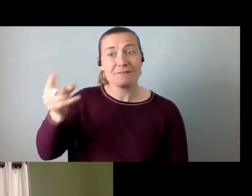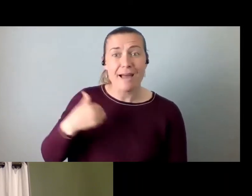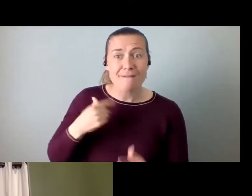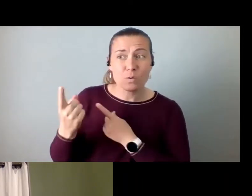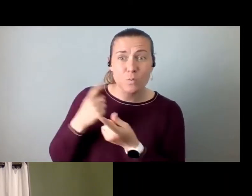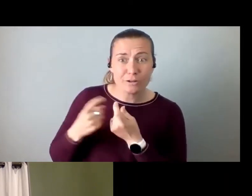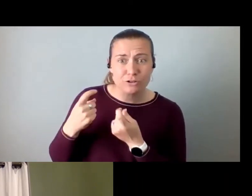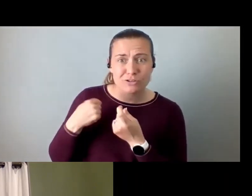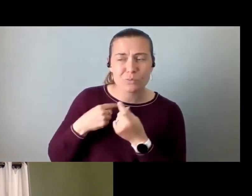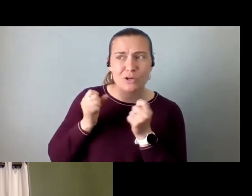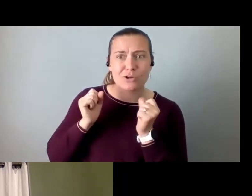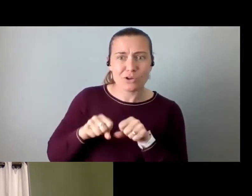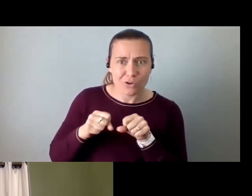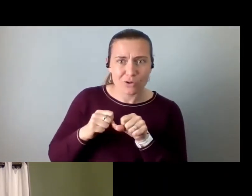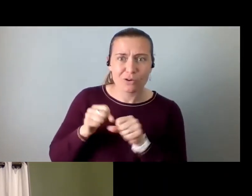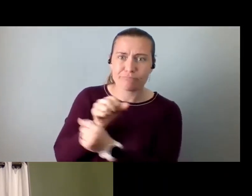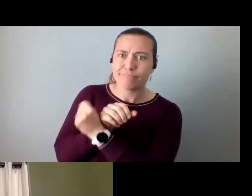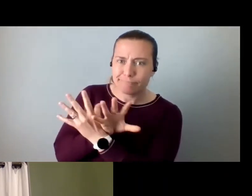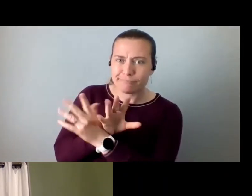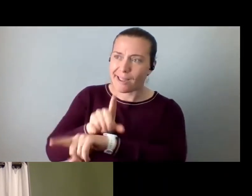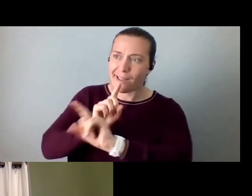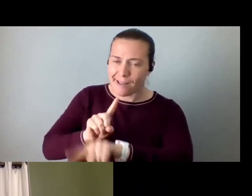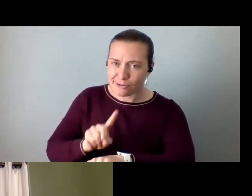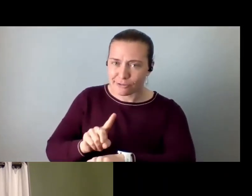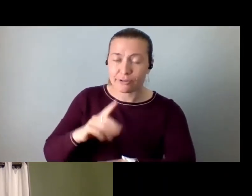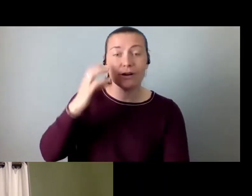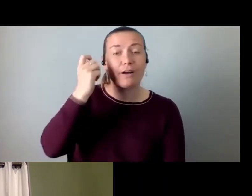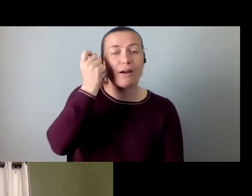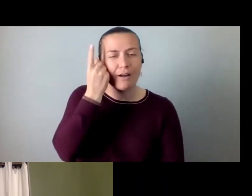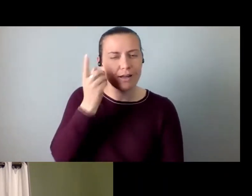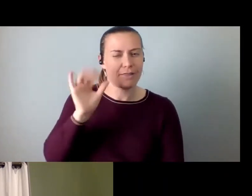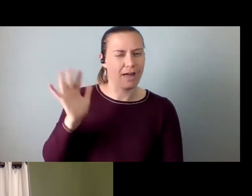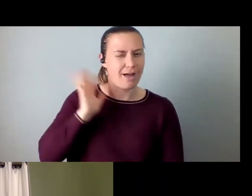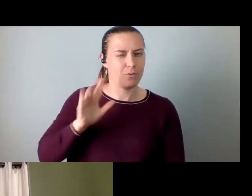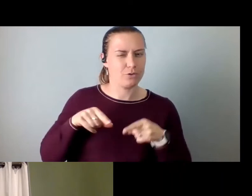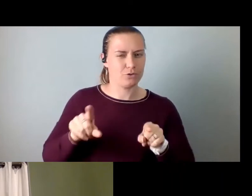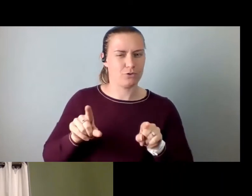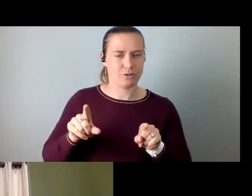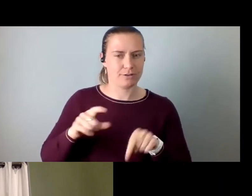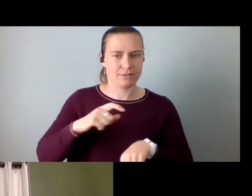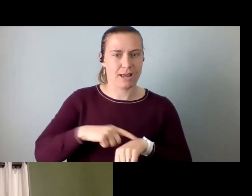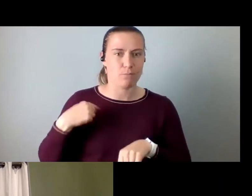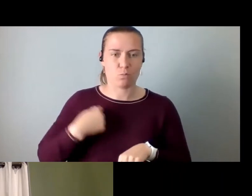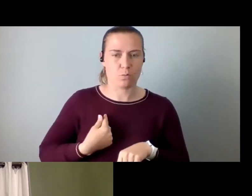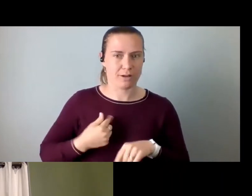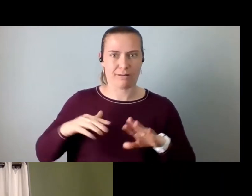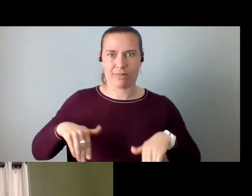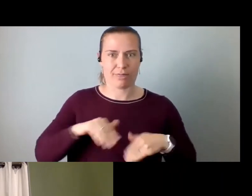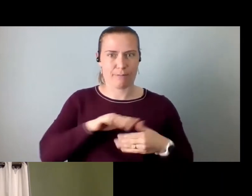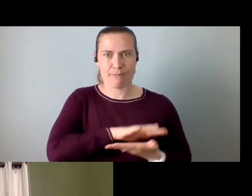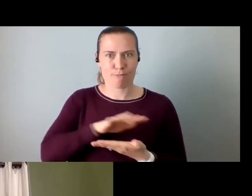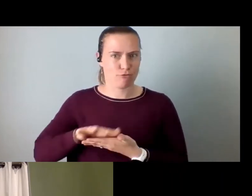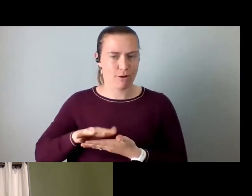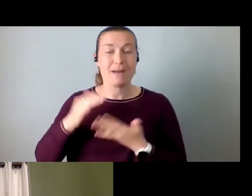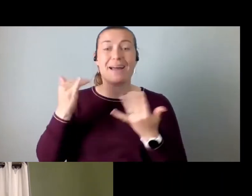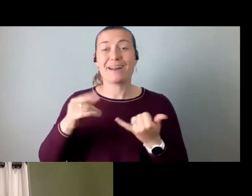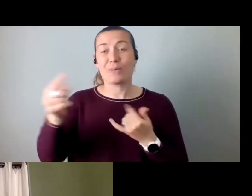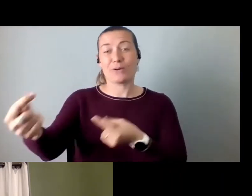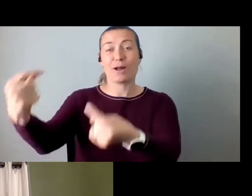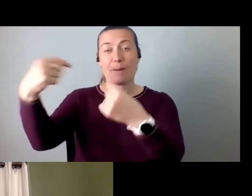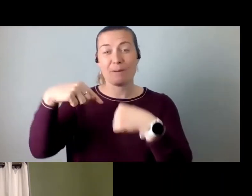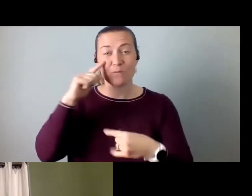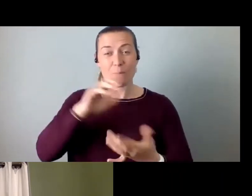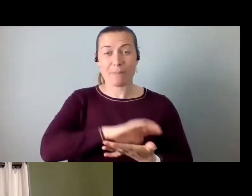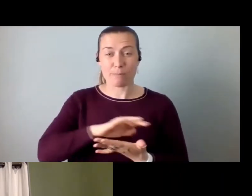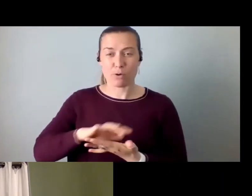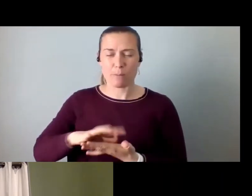remotely. But that was during a time when we weren't really doing mammographic evaluation. Now that they're coming in for their mammograms,